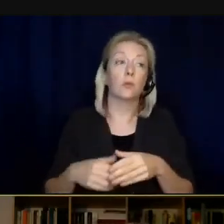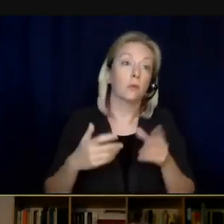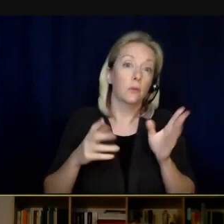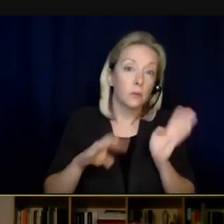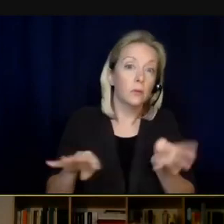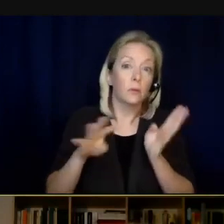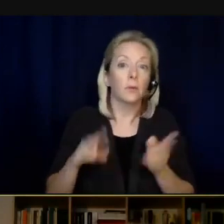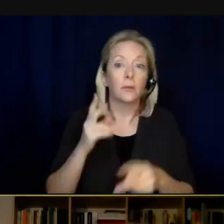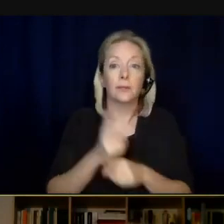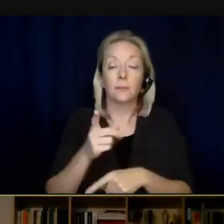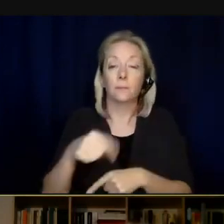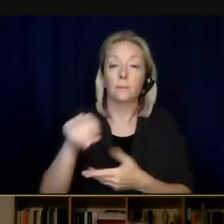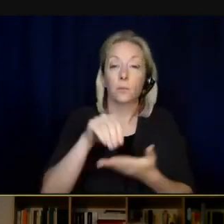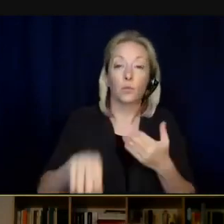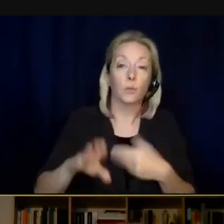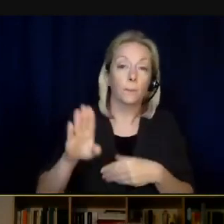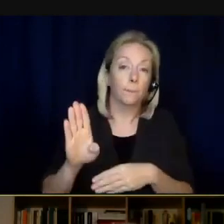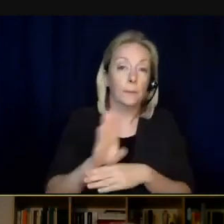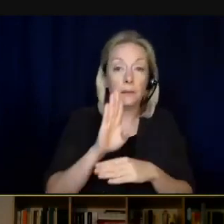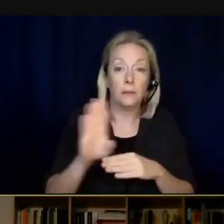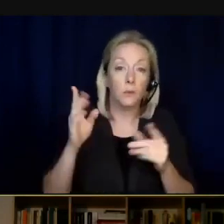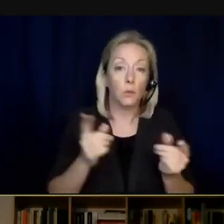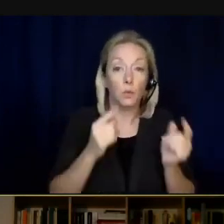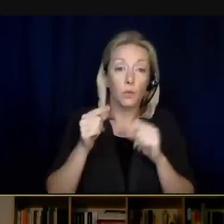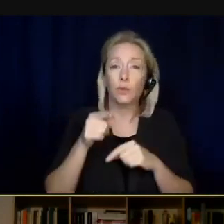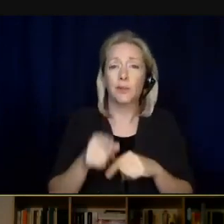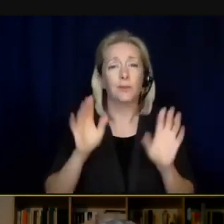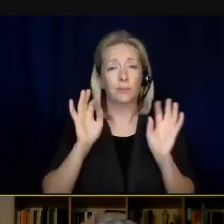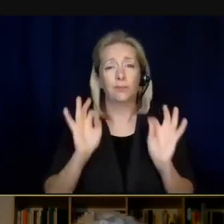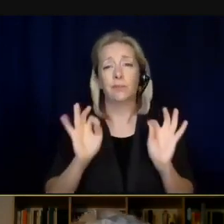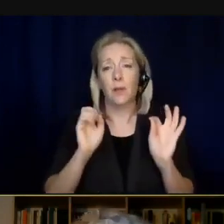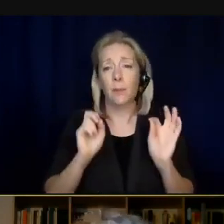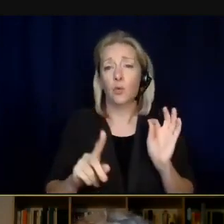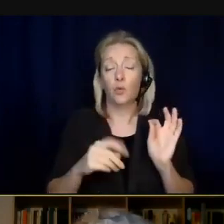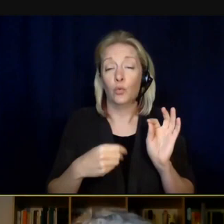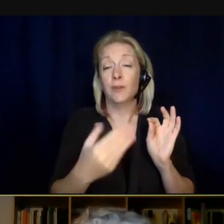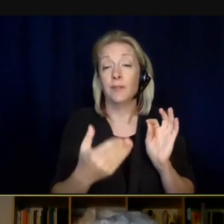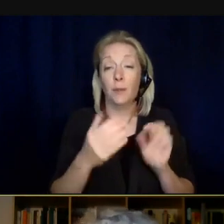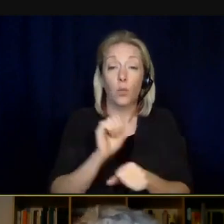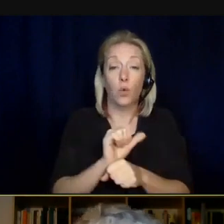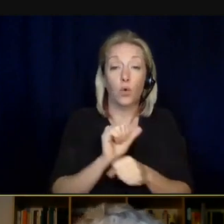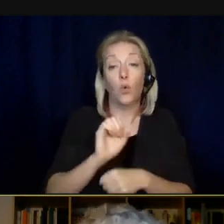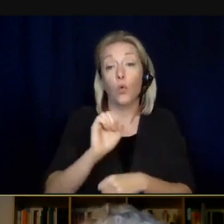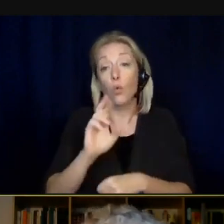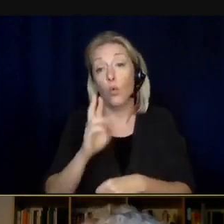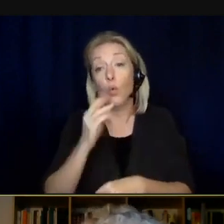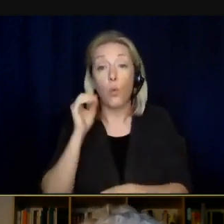kids busy with independent work, this is a great way to give them something to work on, or with